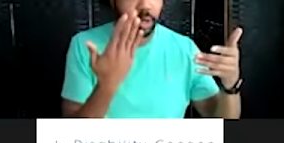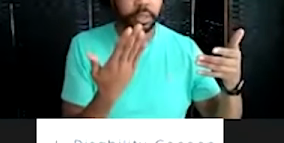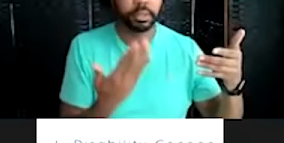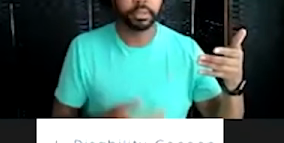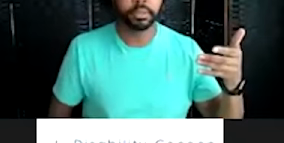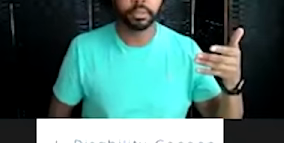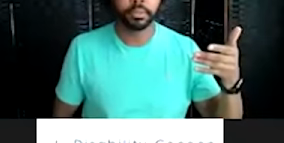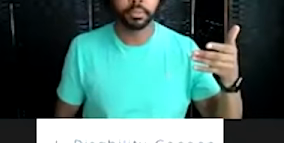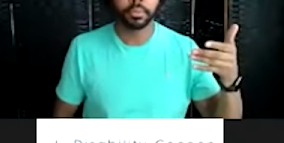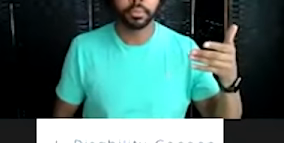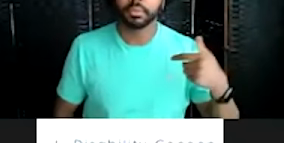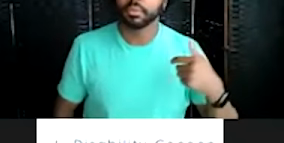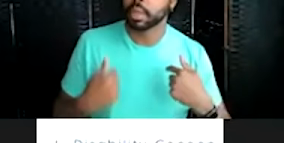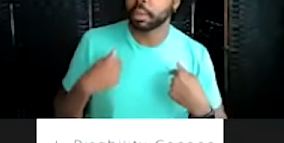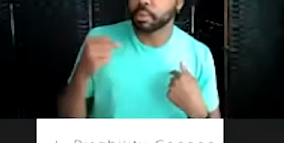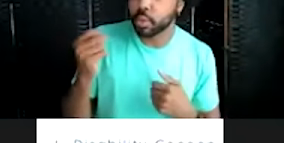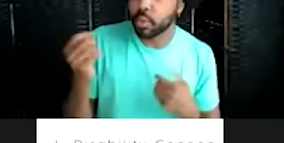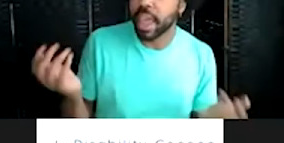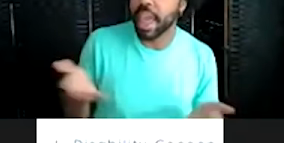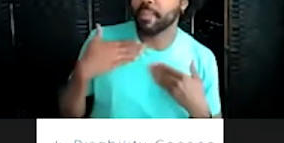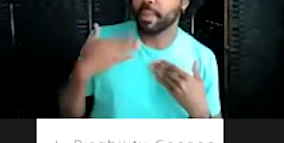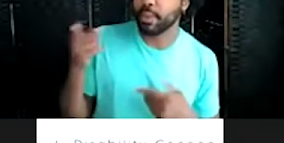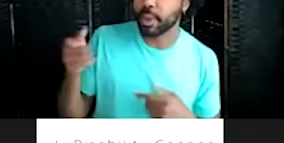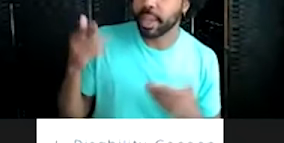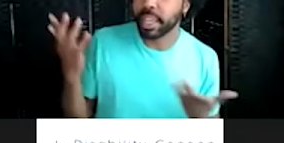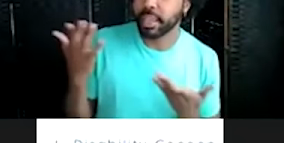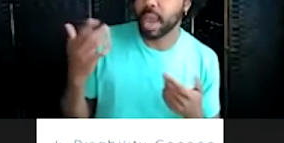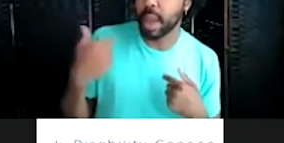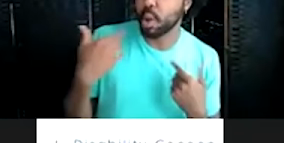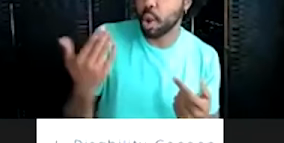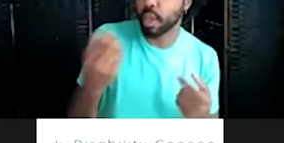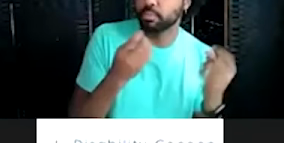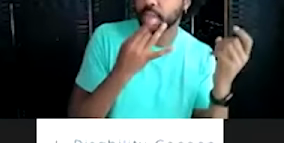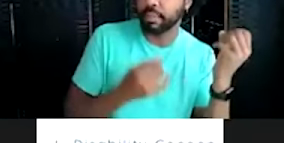I am so happy you are here. Let me get the lights on for you.